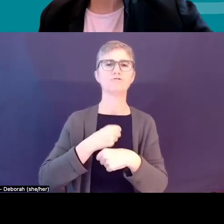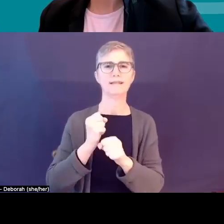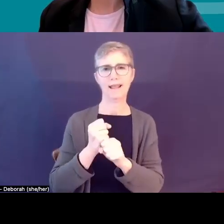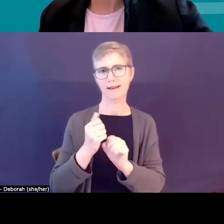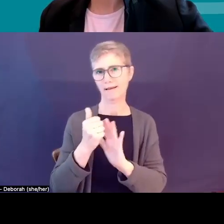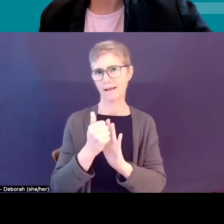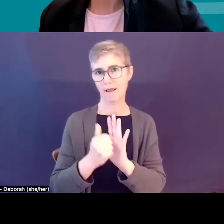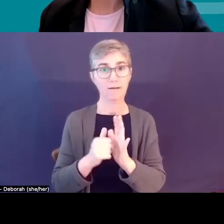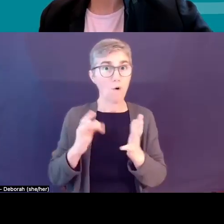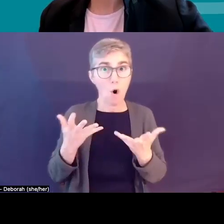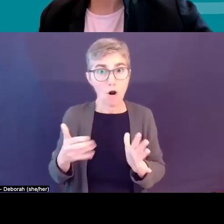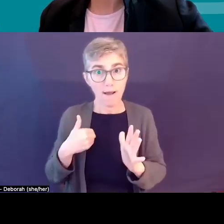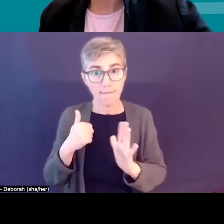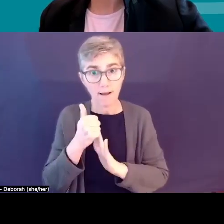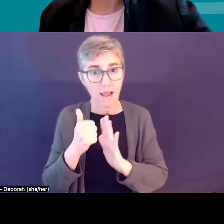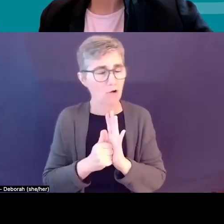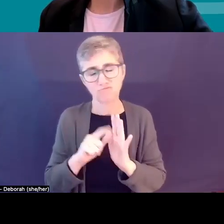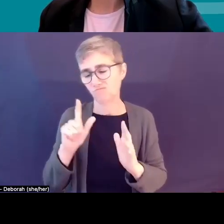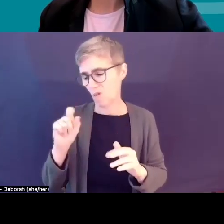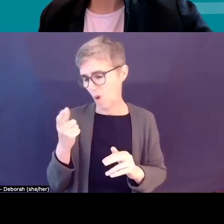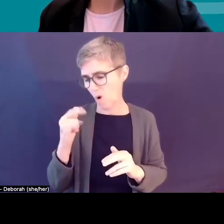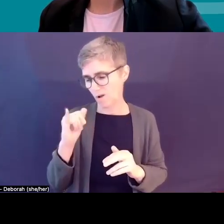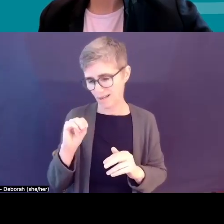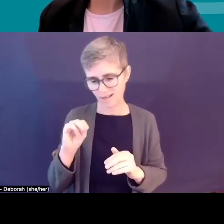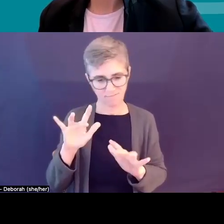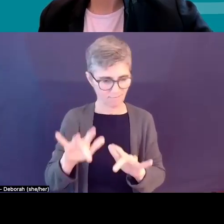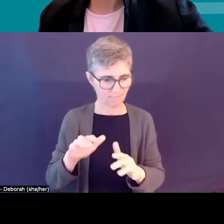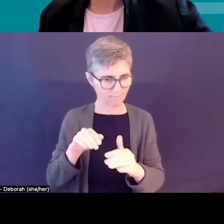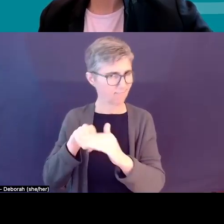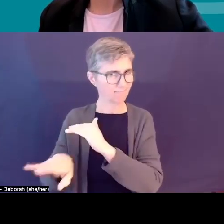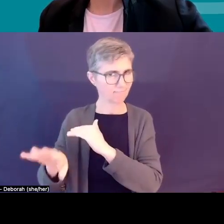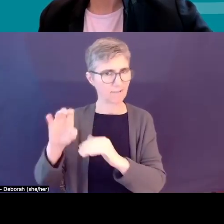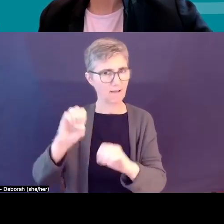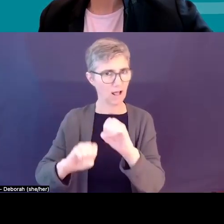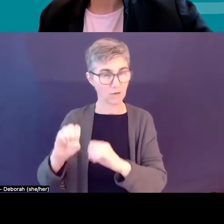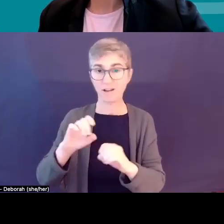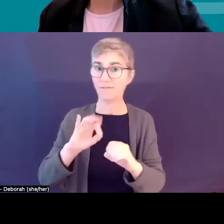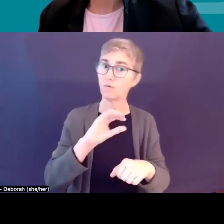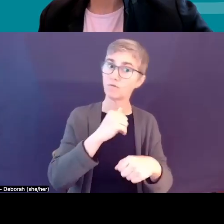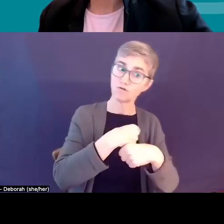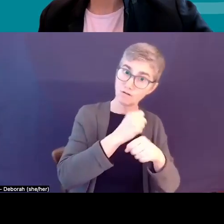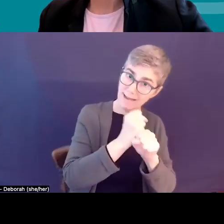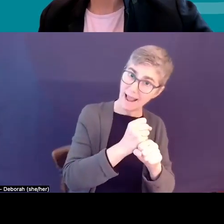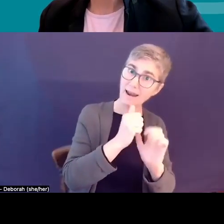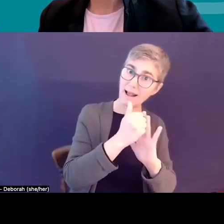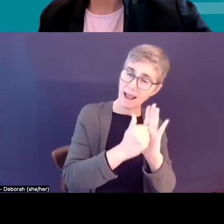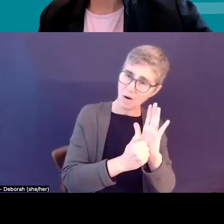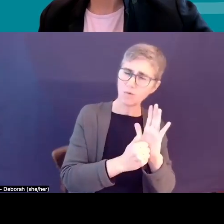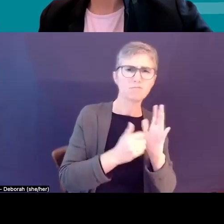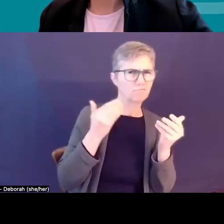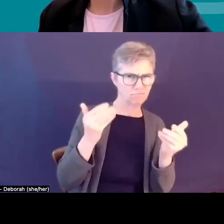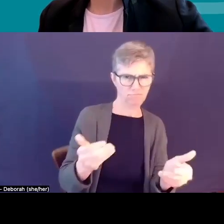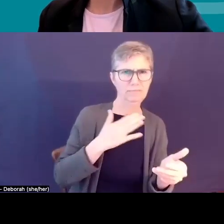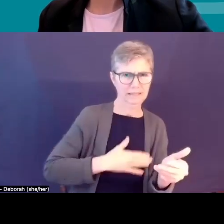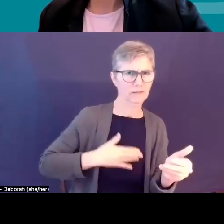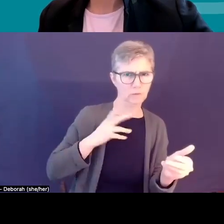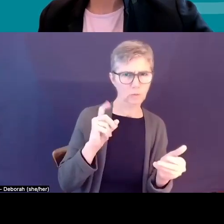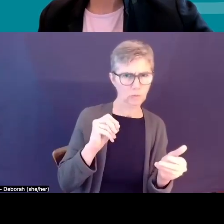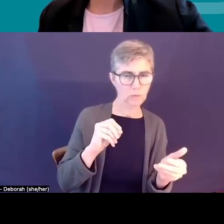if you already have an account, you just log in. If you need to create an account, you create one. If you're an